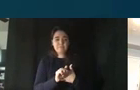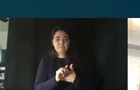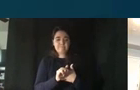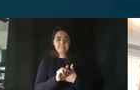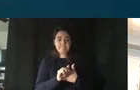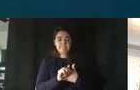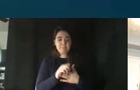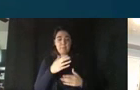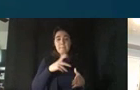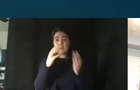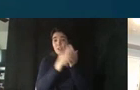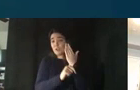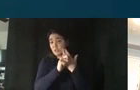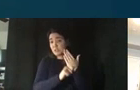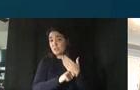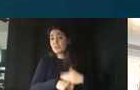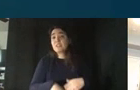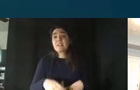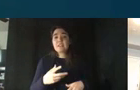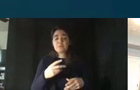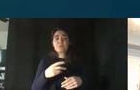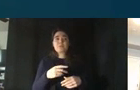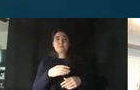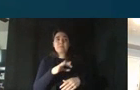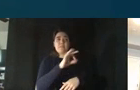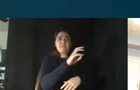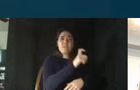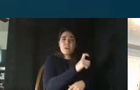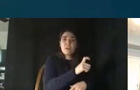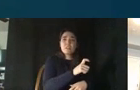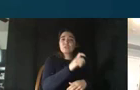Edition, and it was featured on Fox News with Dana Perino.